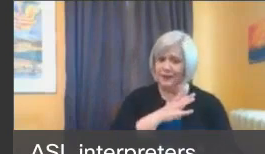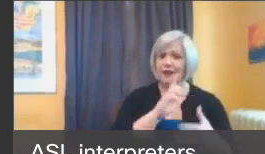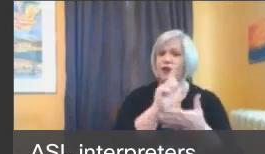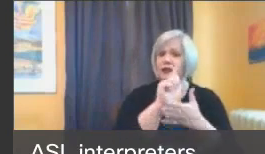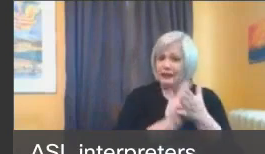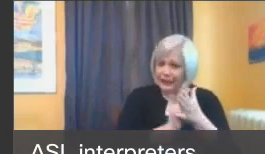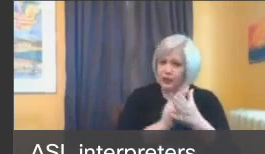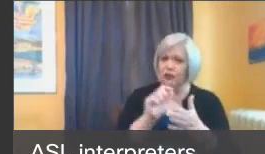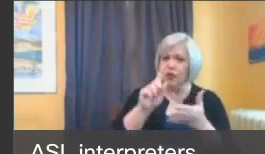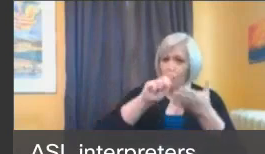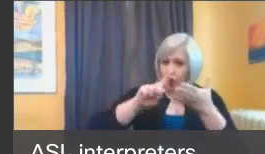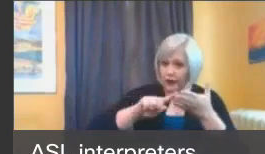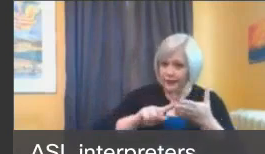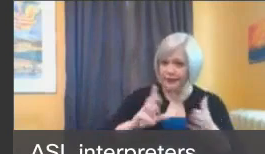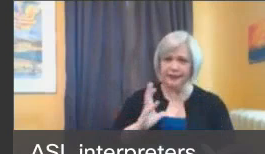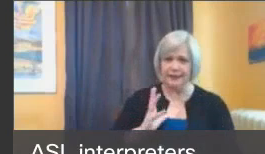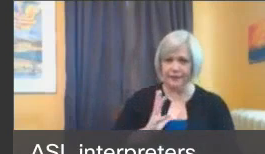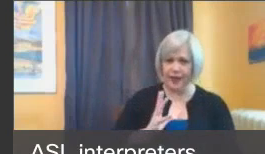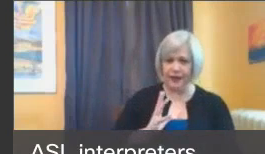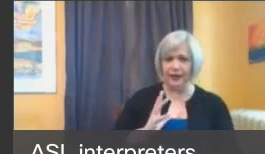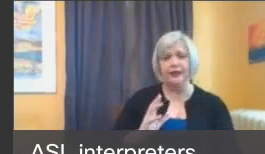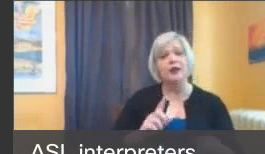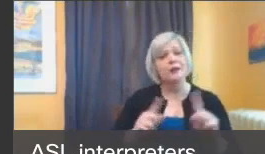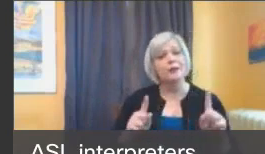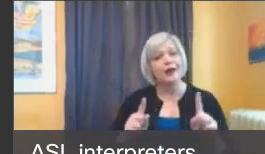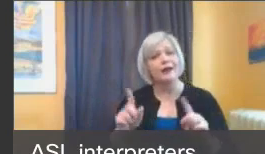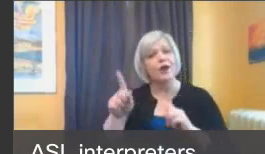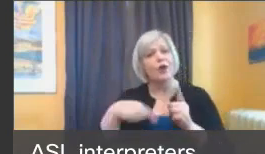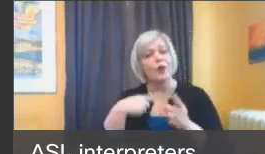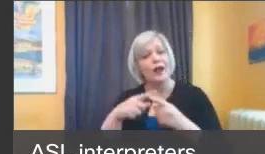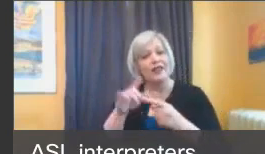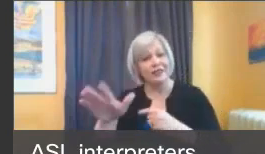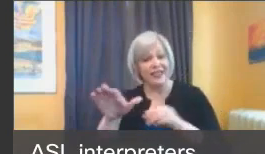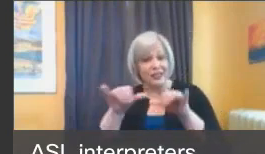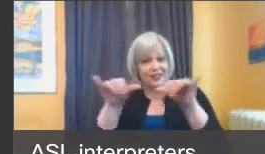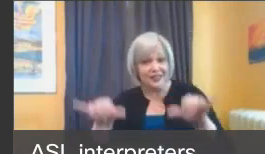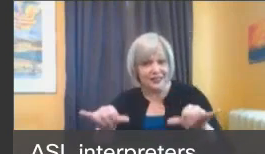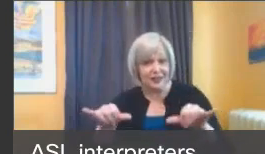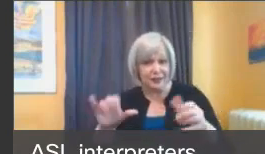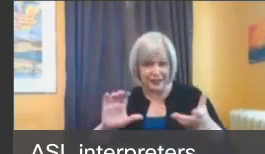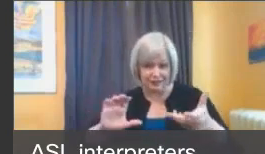is perfectly okay. I'm speaking more to when the algorithm is so flawed and so